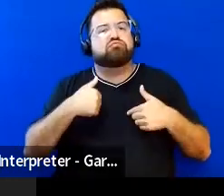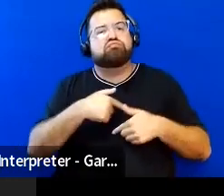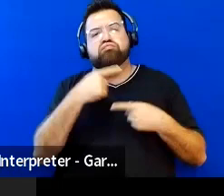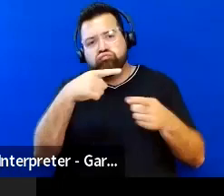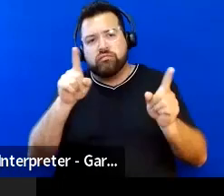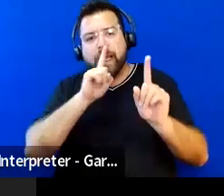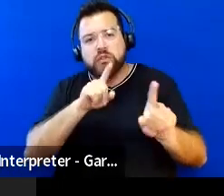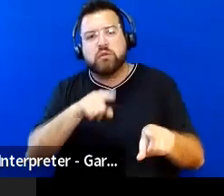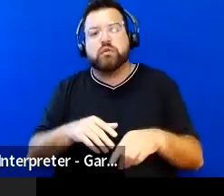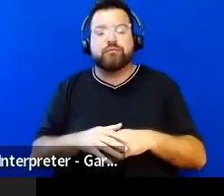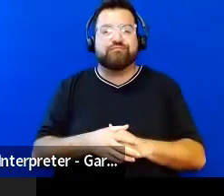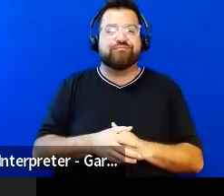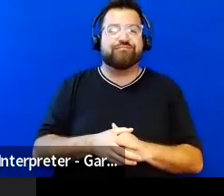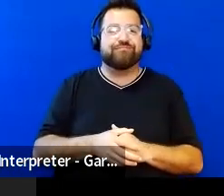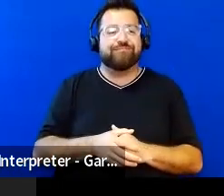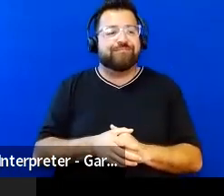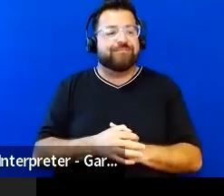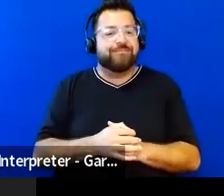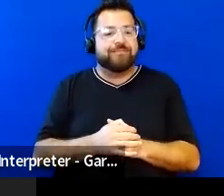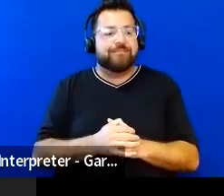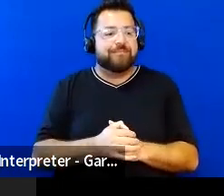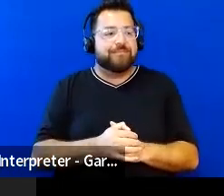way. Okay, let's see.